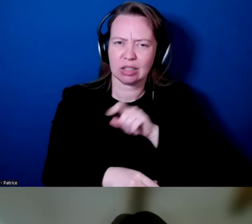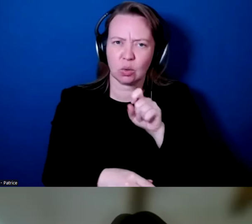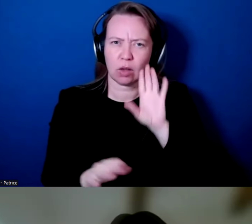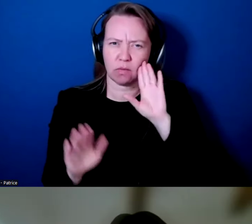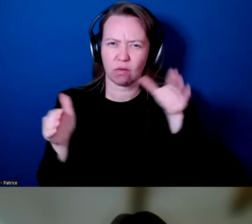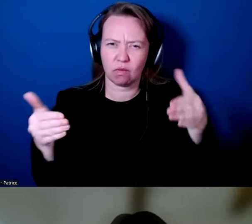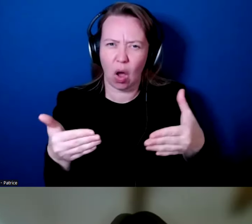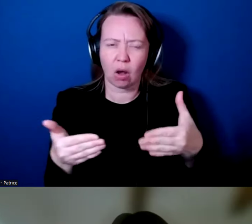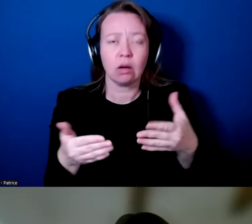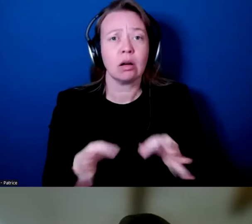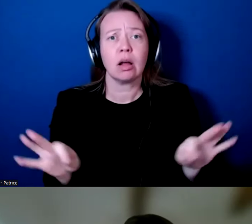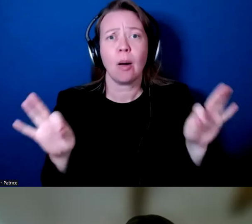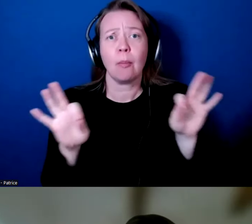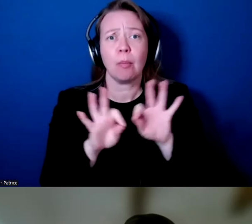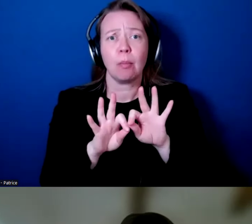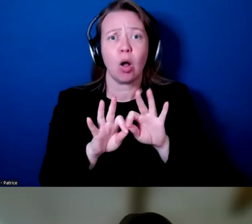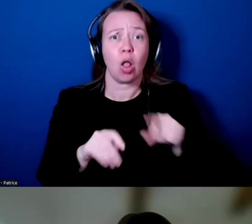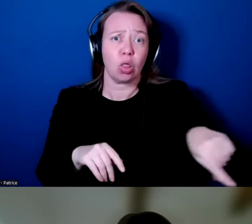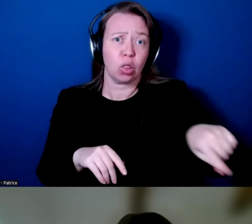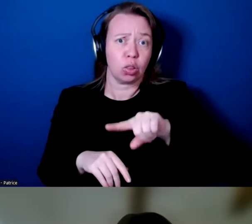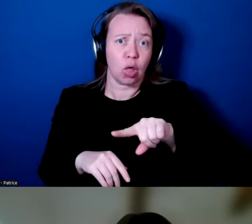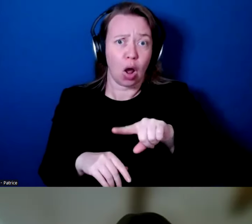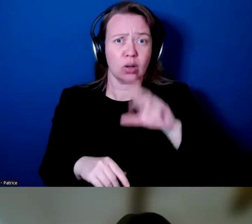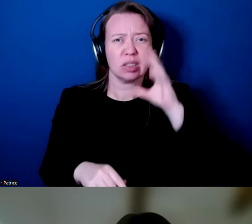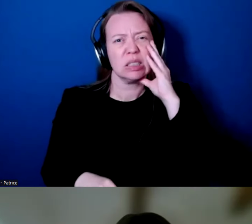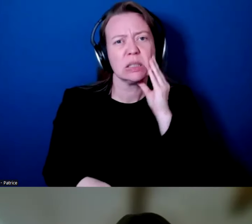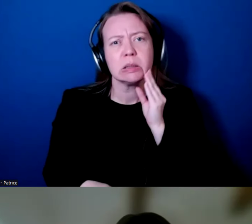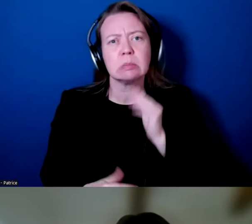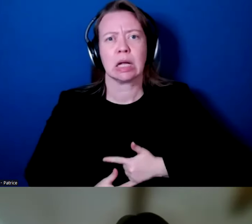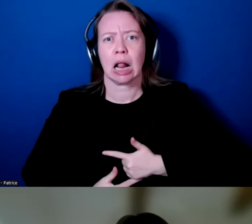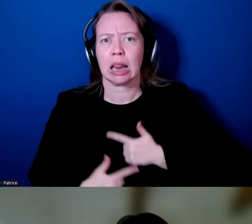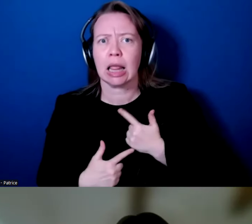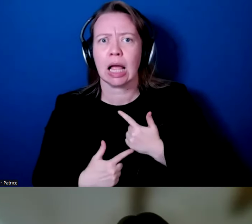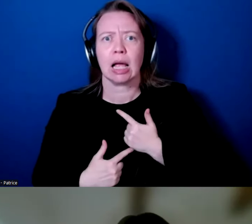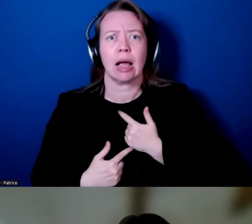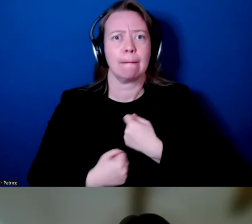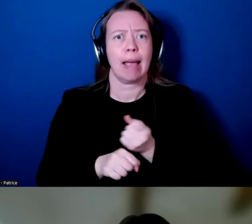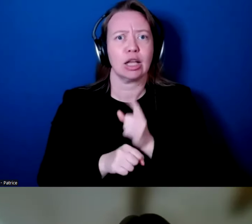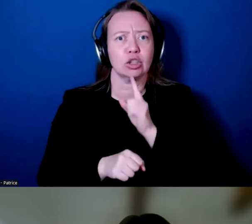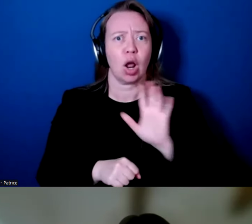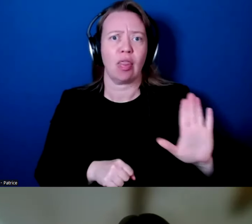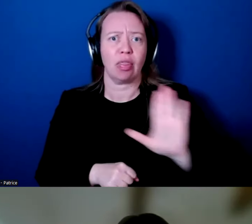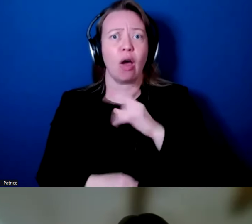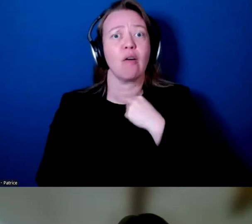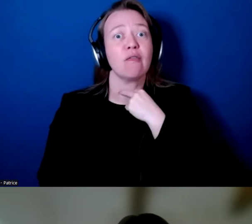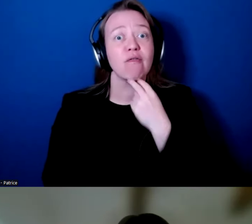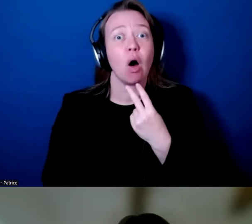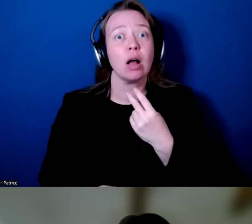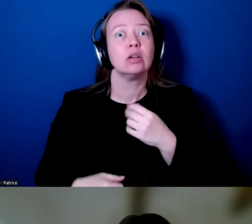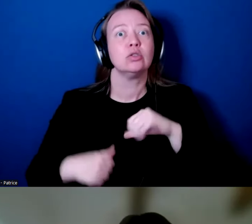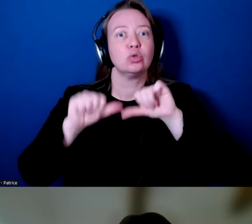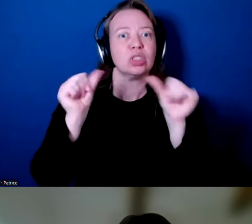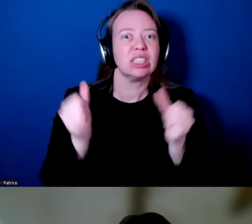the importance of engaging those with lived experience and ensuring their voices are empowered to shape and drive the initiatives going